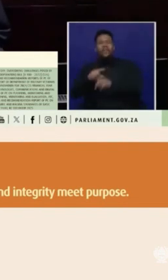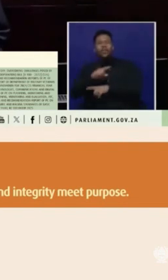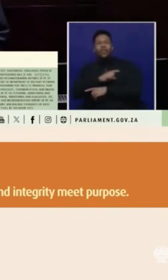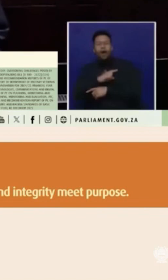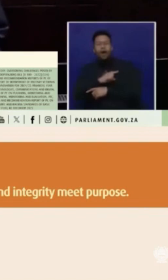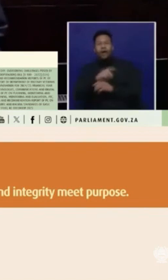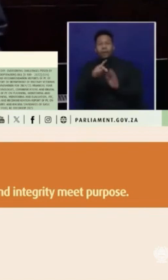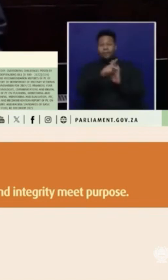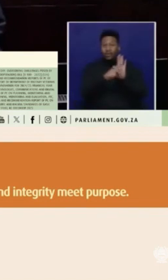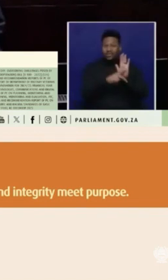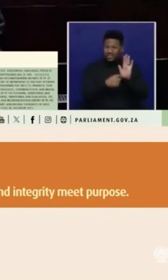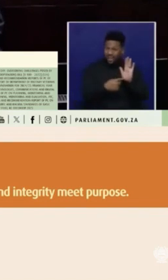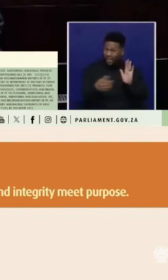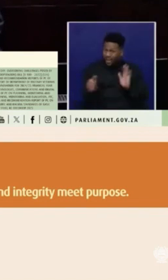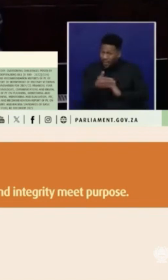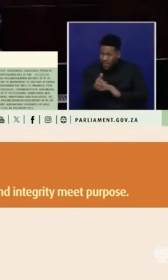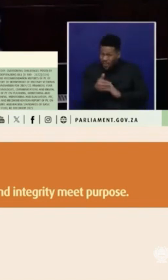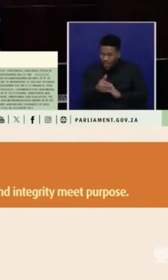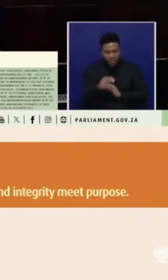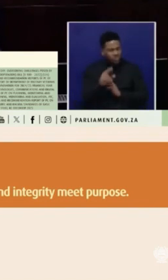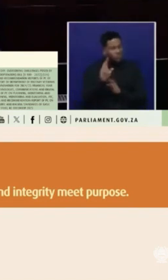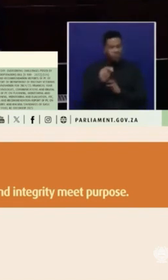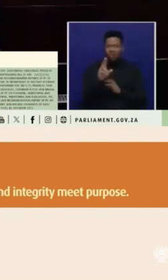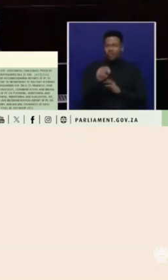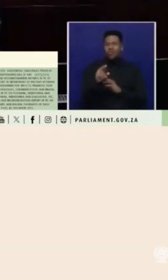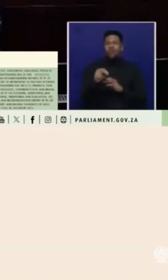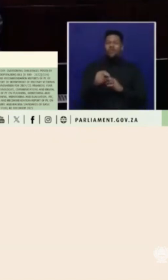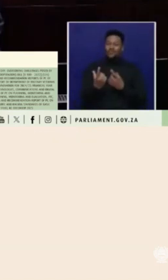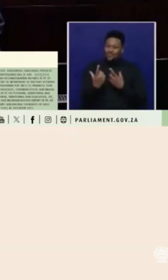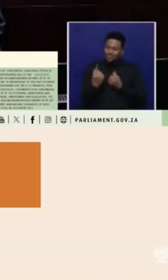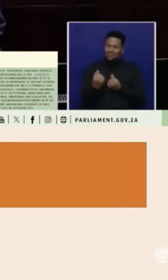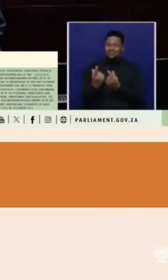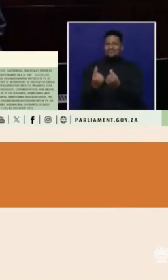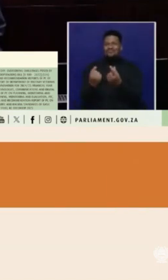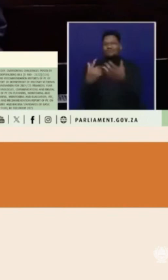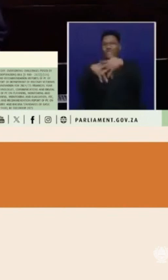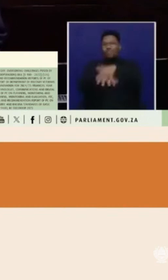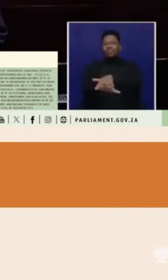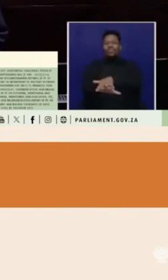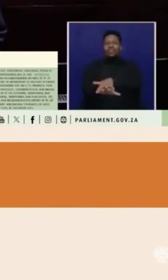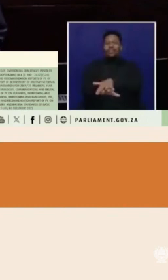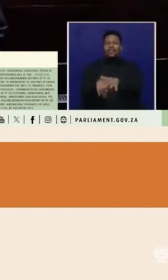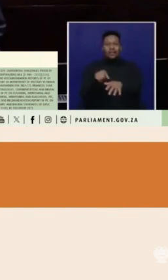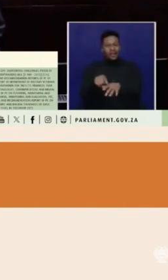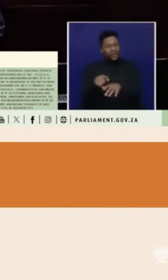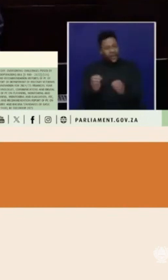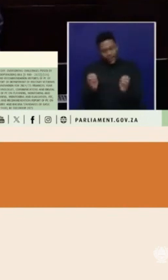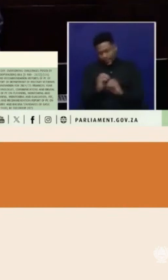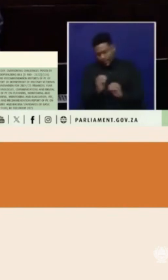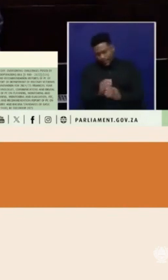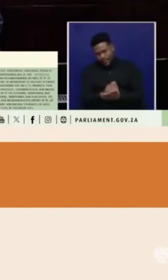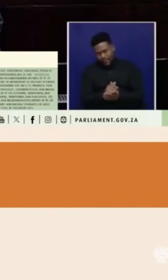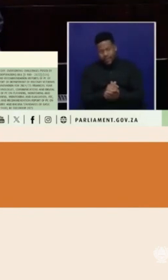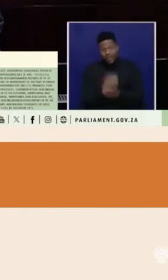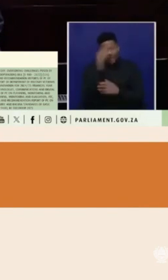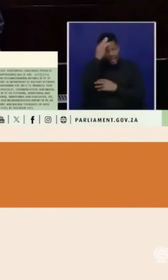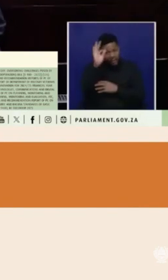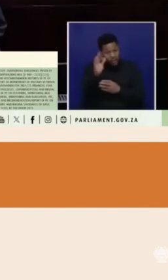weak implementation, poor accountability, and lack of representation. To correct this, government must